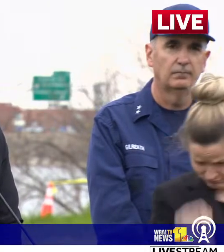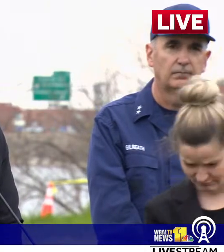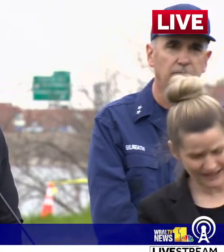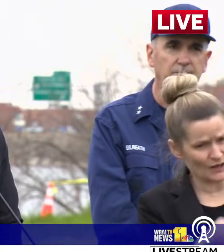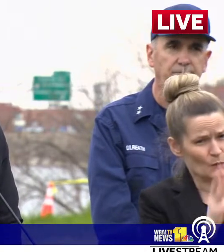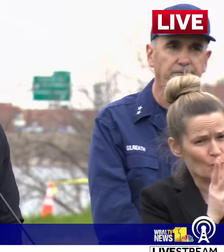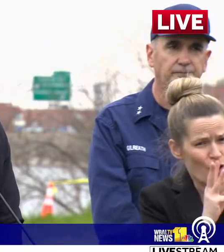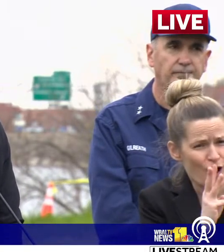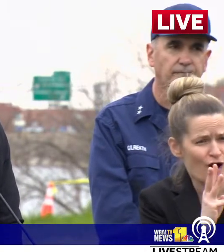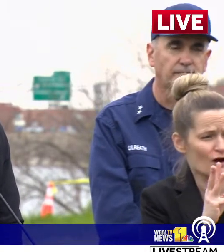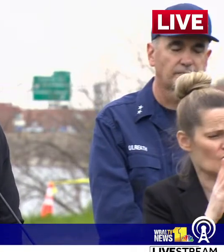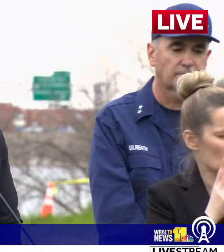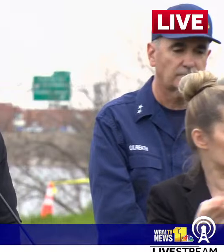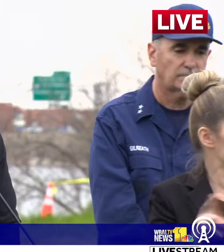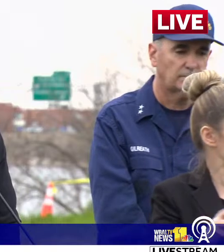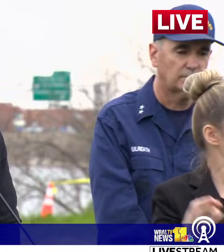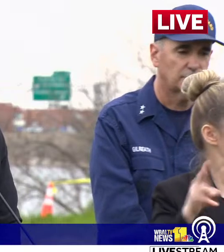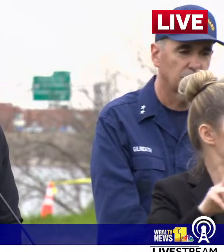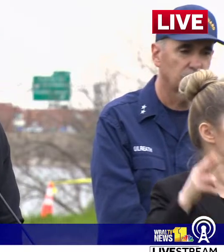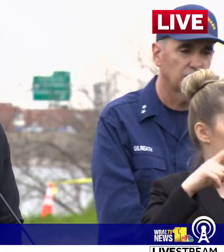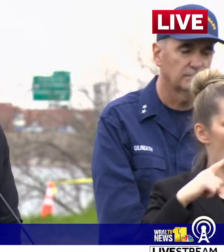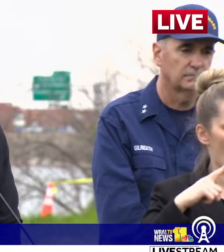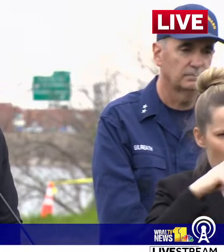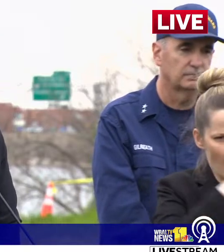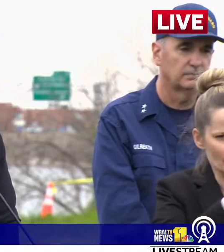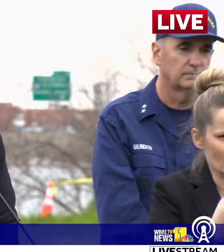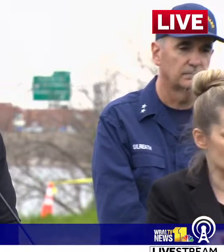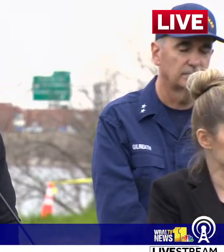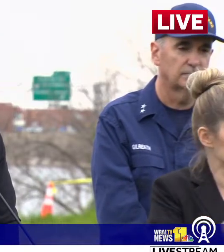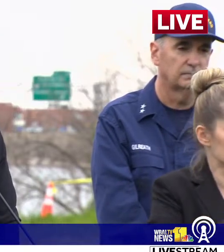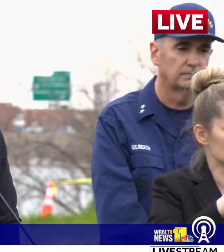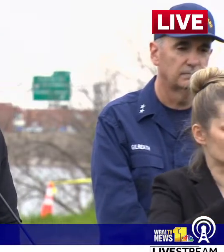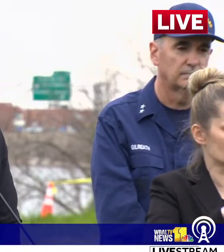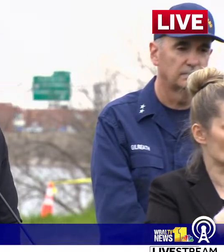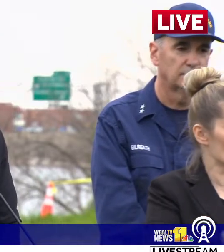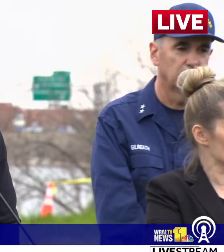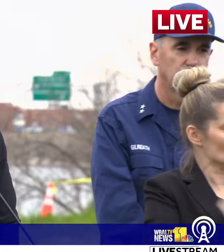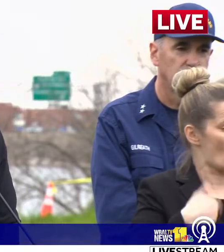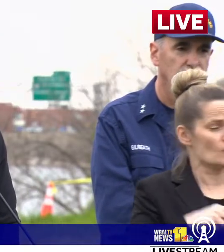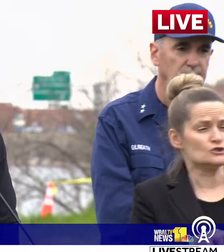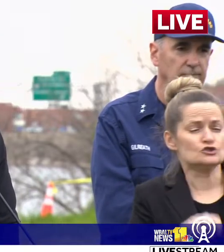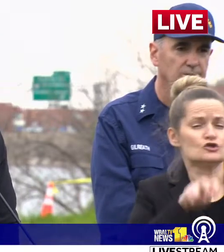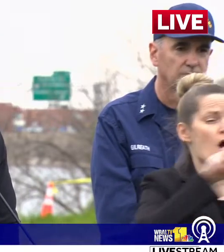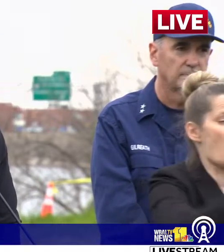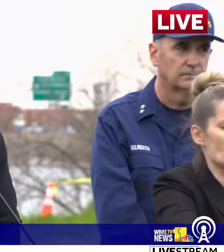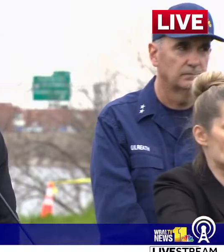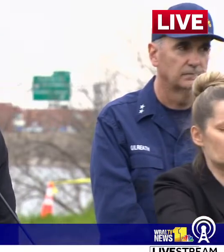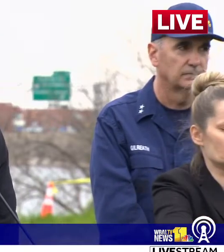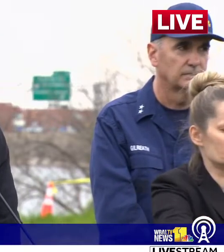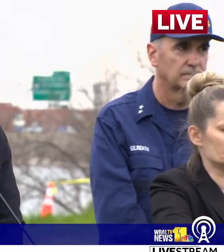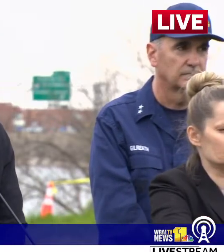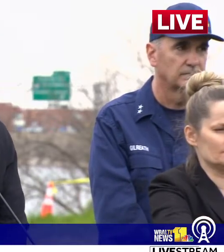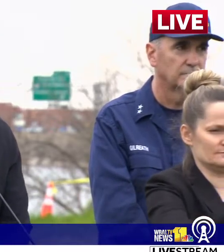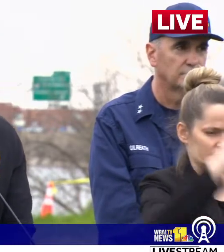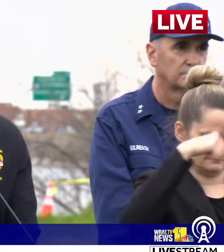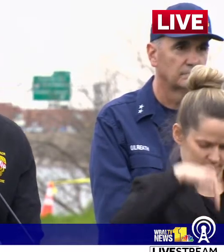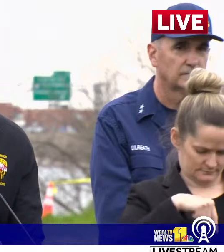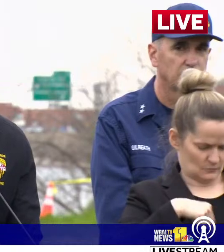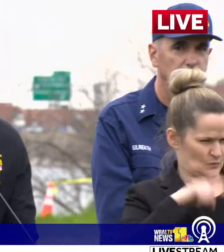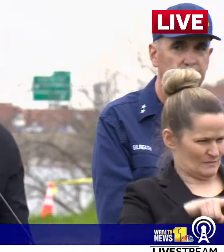we are going to move safely. We are going to move swiftly. We are going to get this done, but this is going to be a long road.